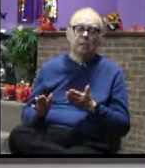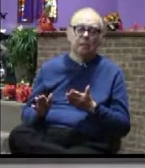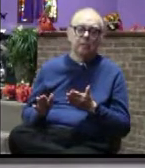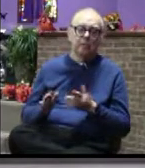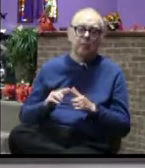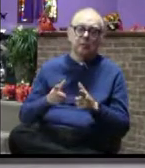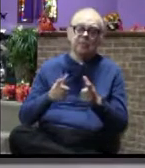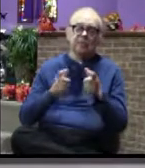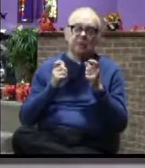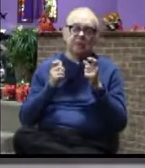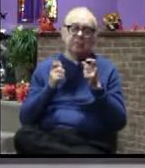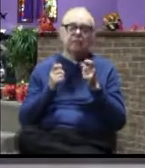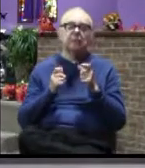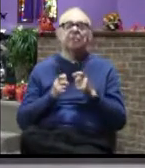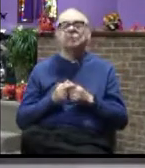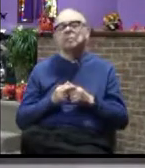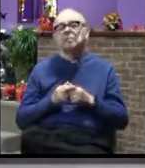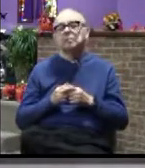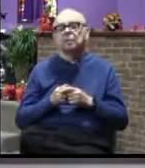but all of a sudden